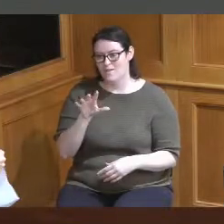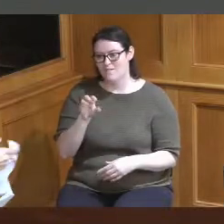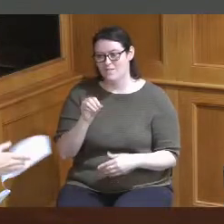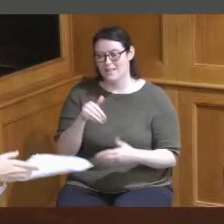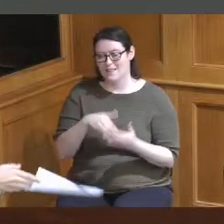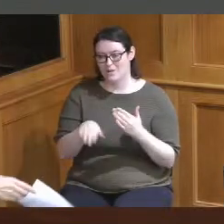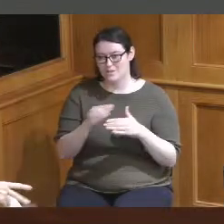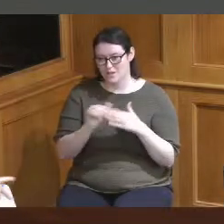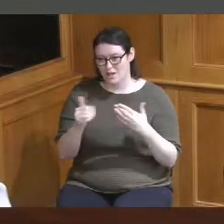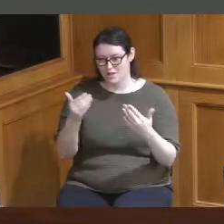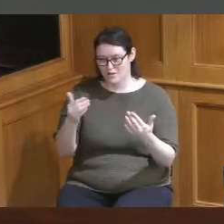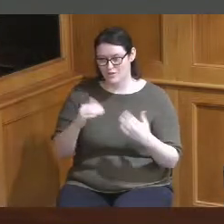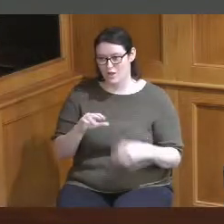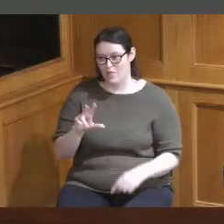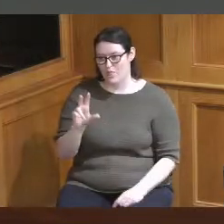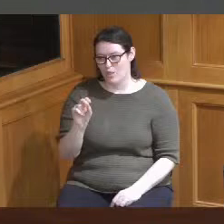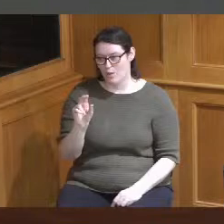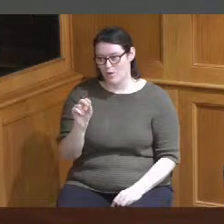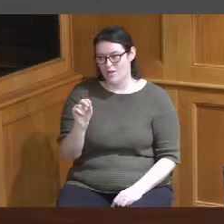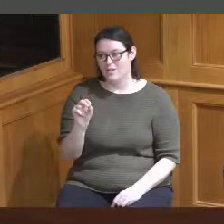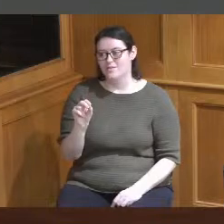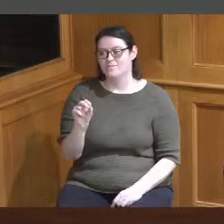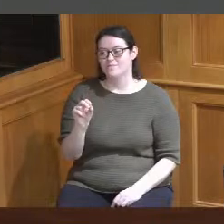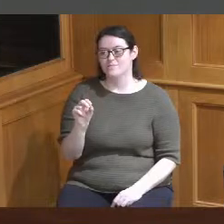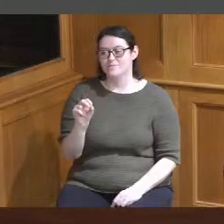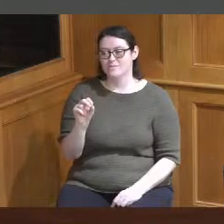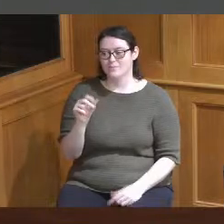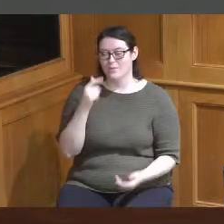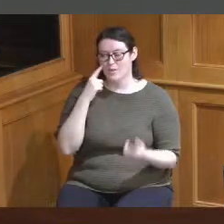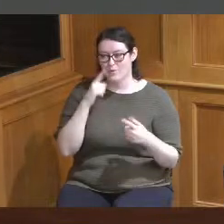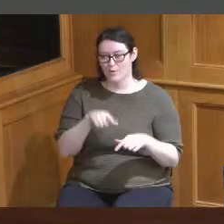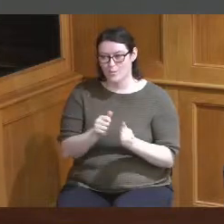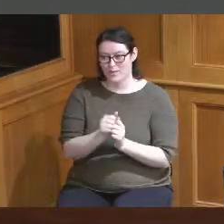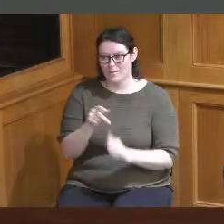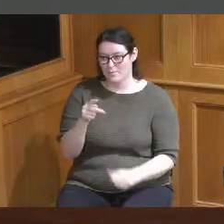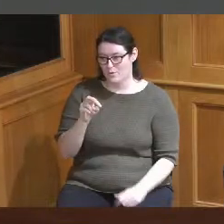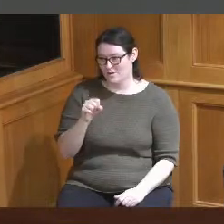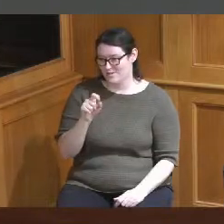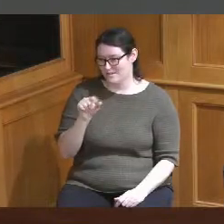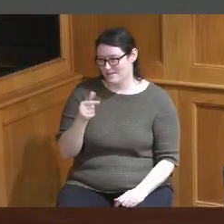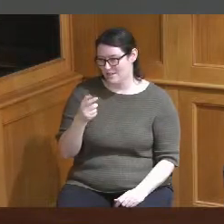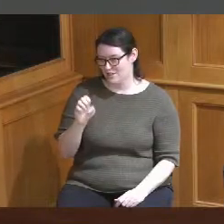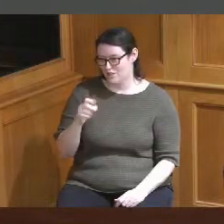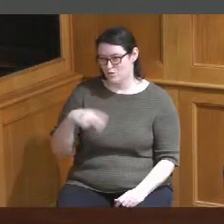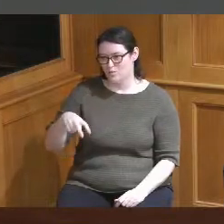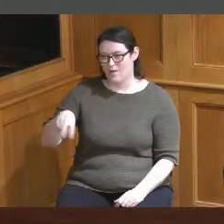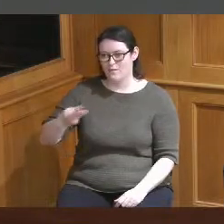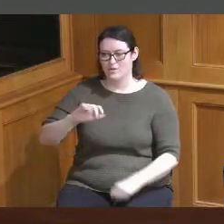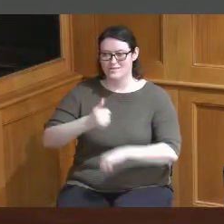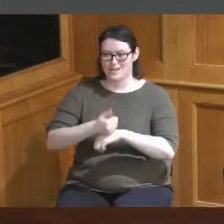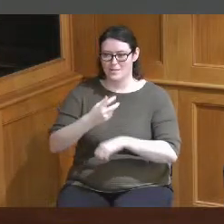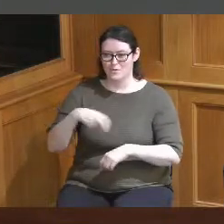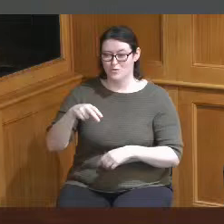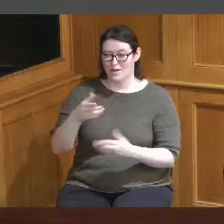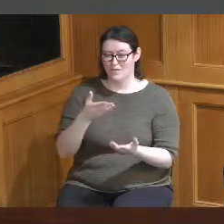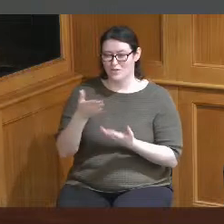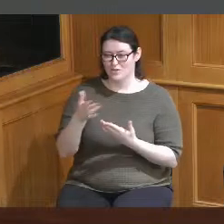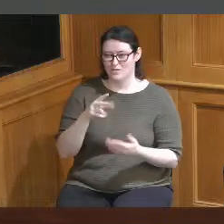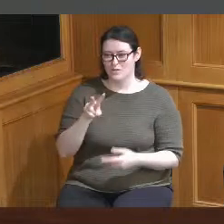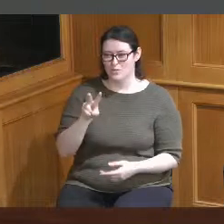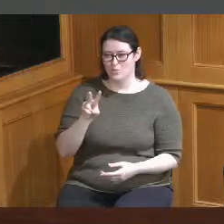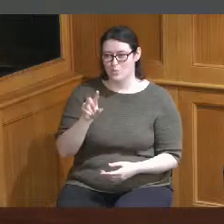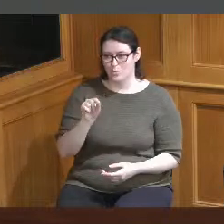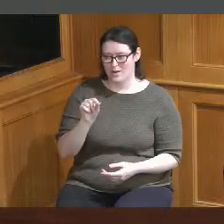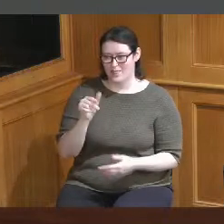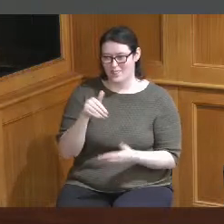$250,000. Item 30 is an agreement with Prestige Travel for travel arrangement services at